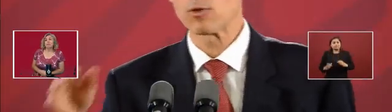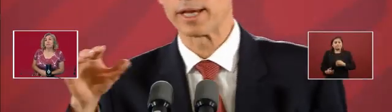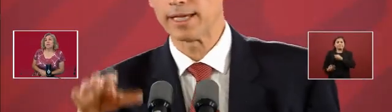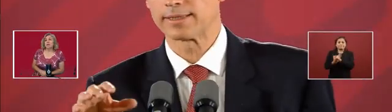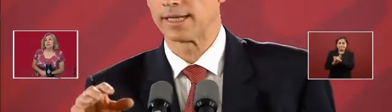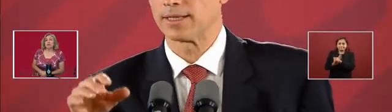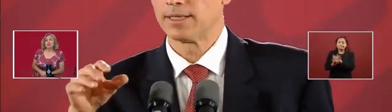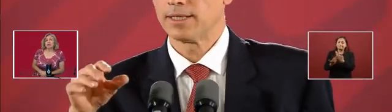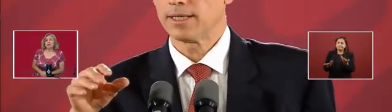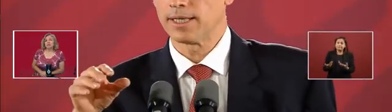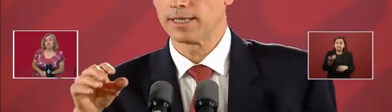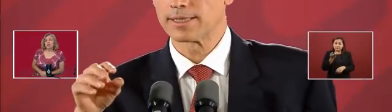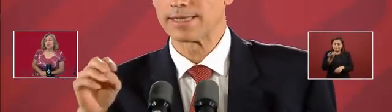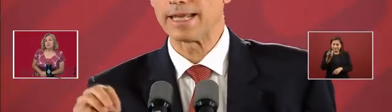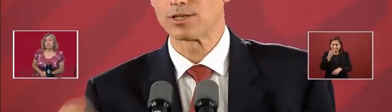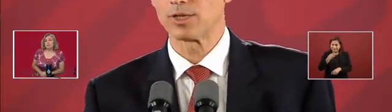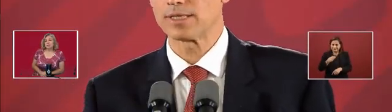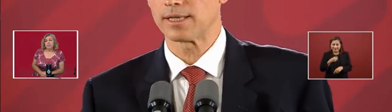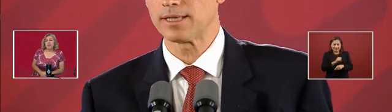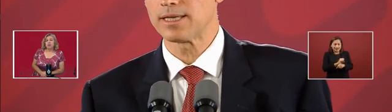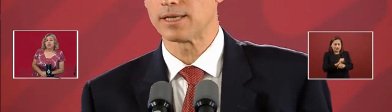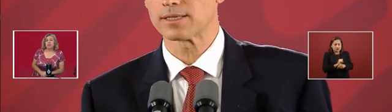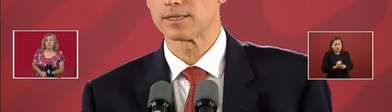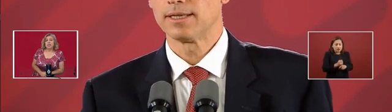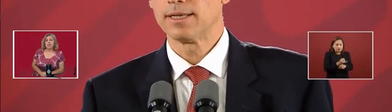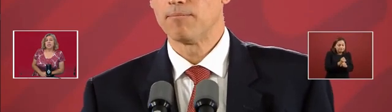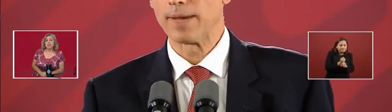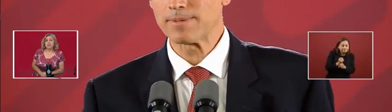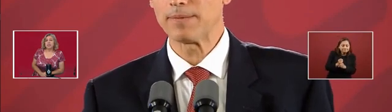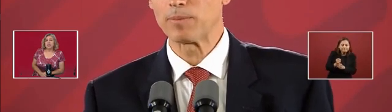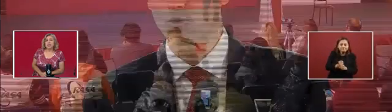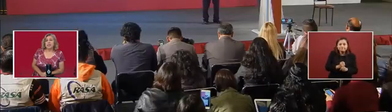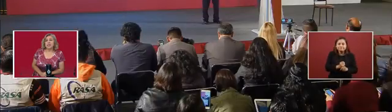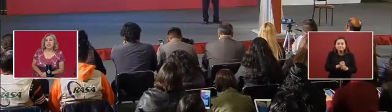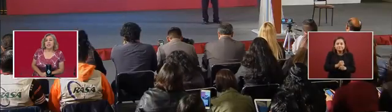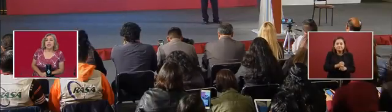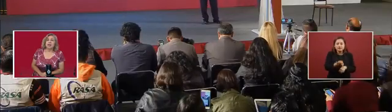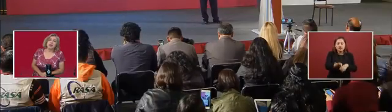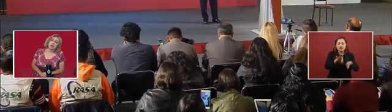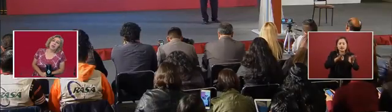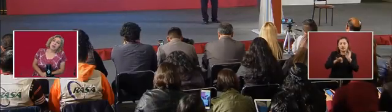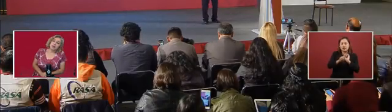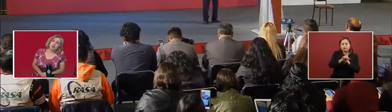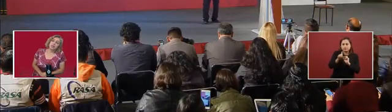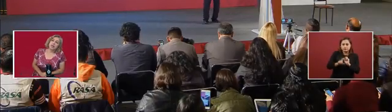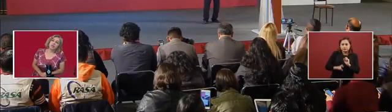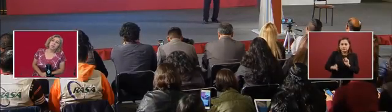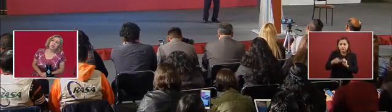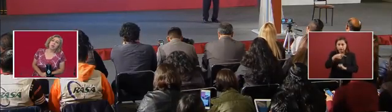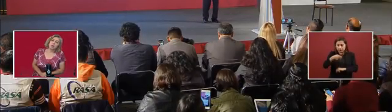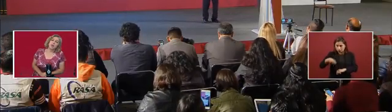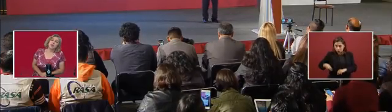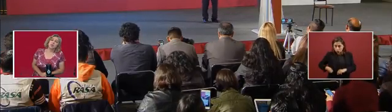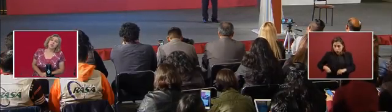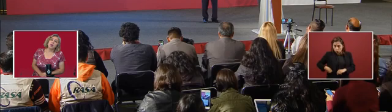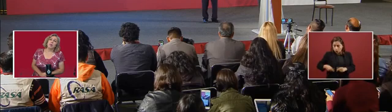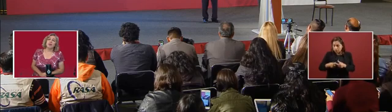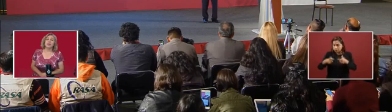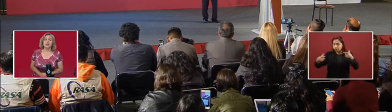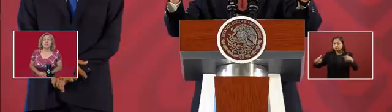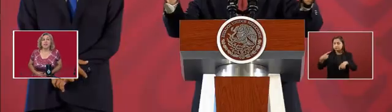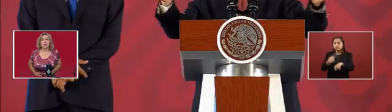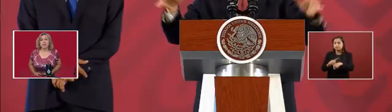even know they have it because the symptoms are so mild. They might not even have symptoms at all, or they just think they have a headache. But now they have